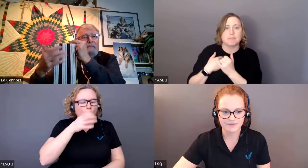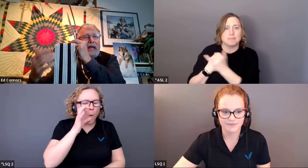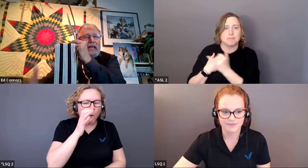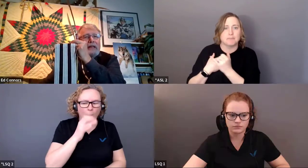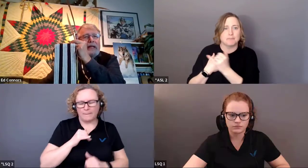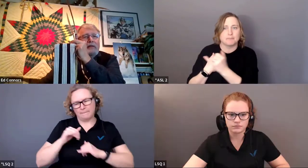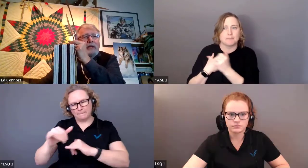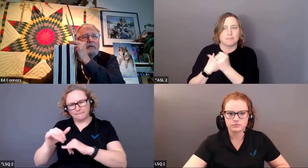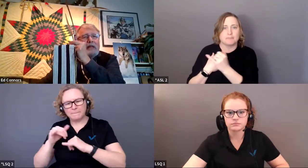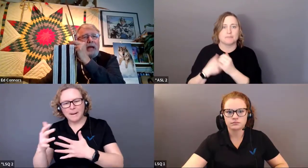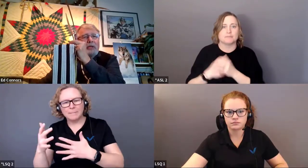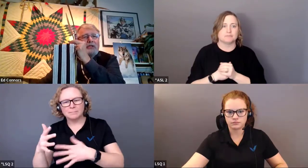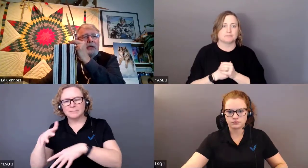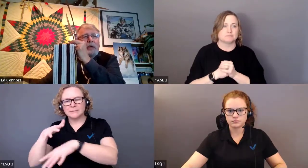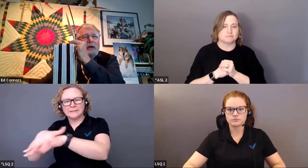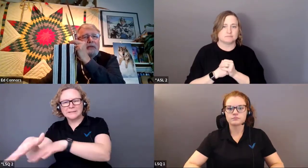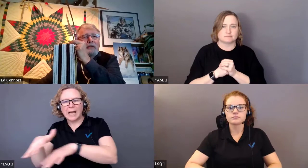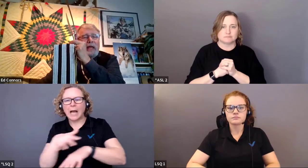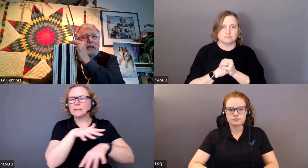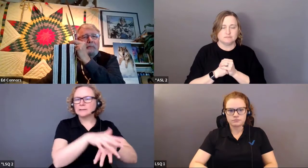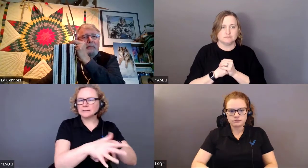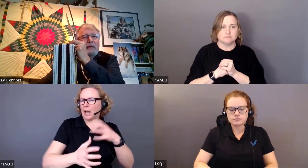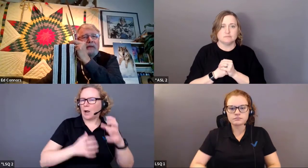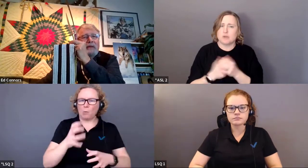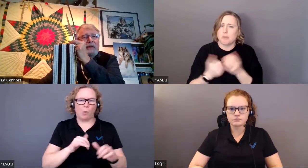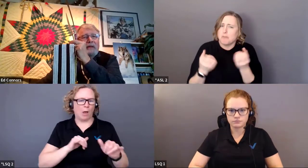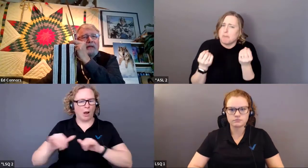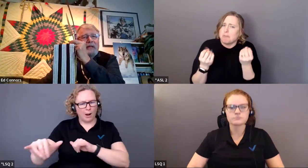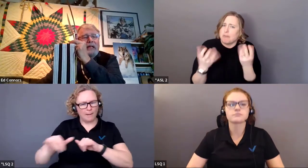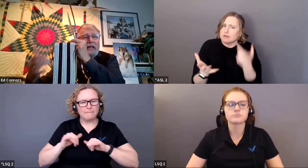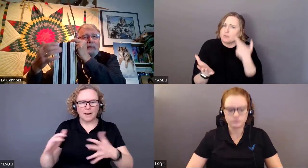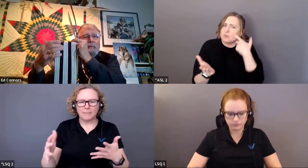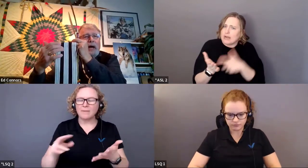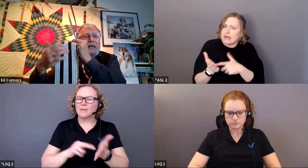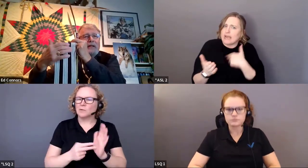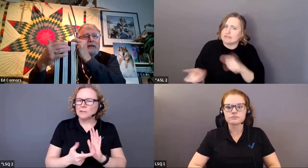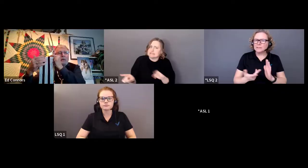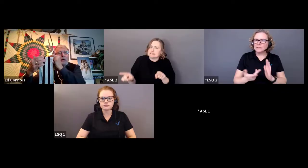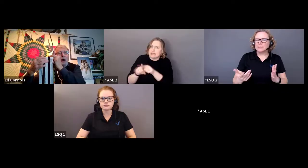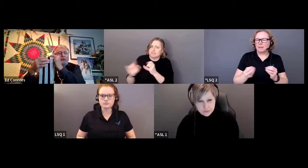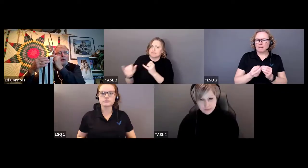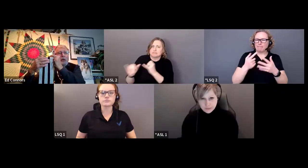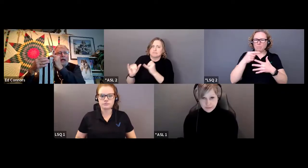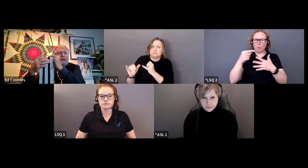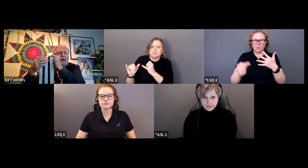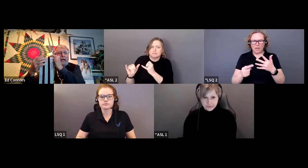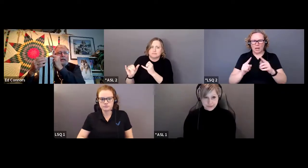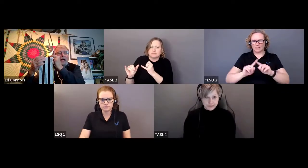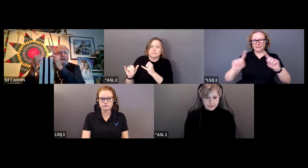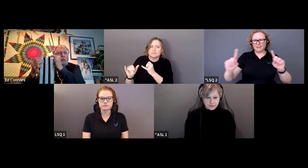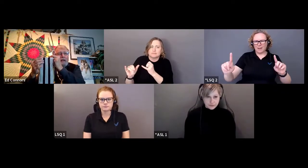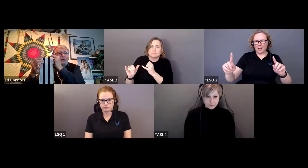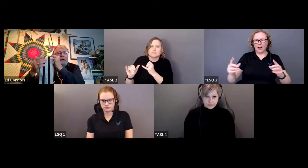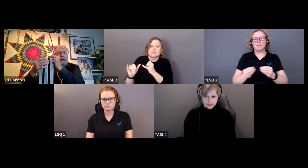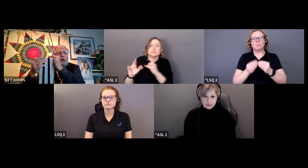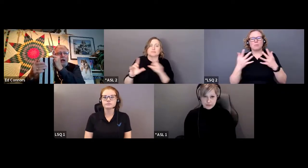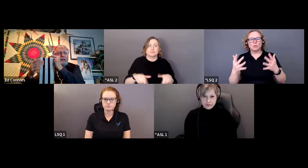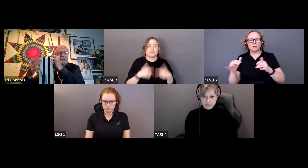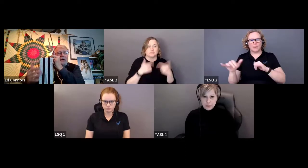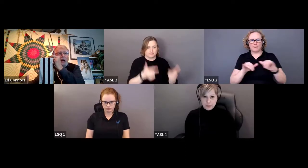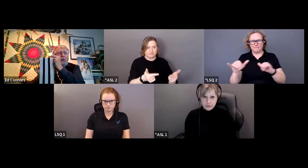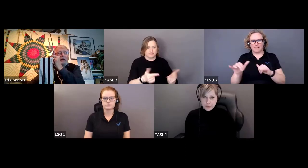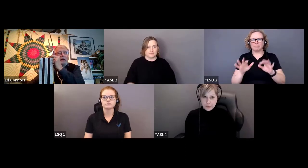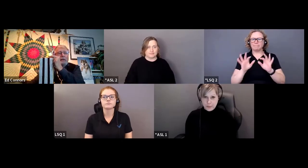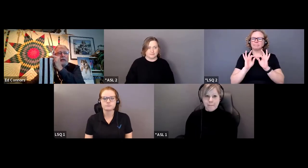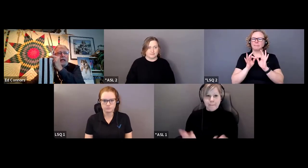We have many things that establish that we are the same. But we also then recognize, once we